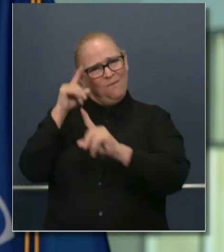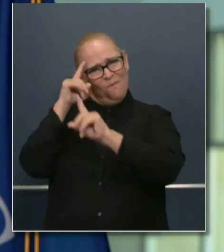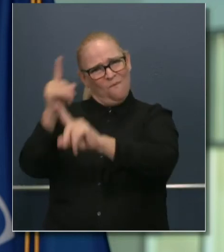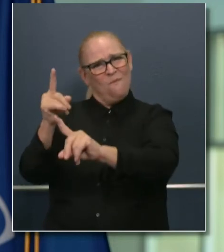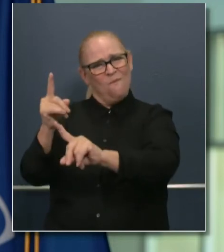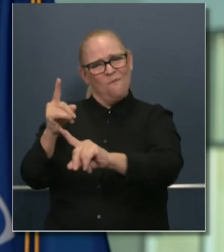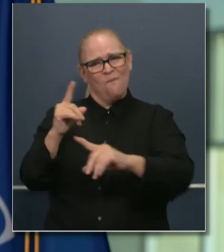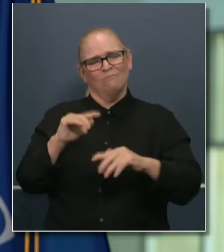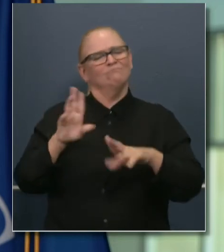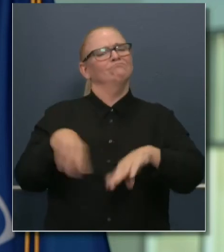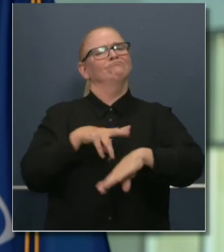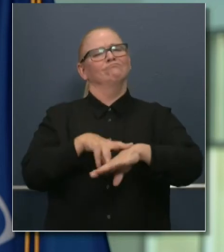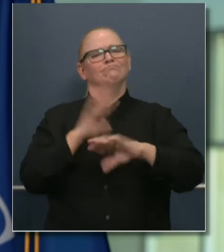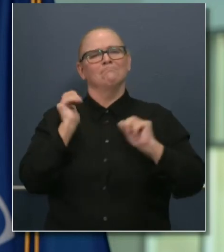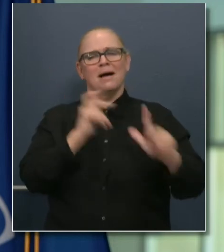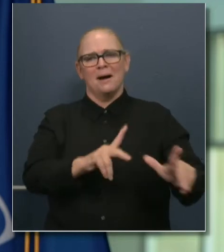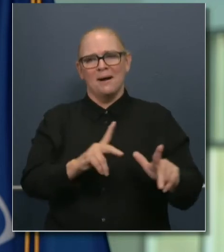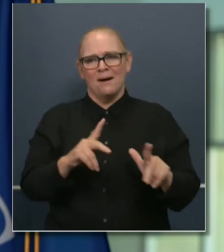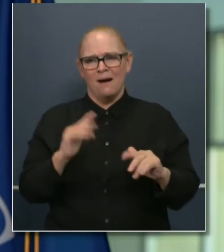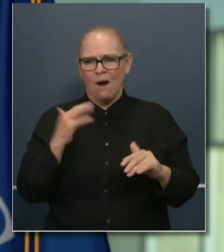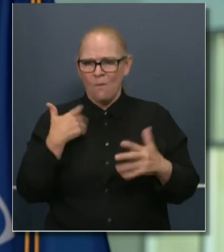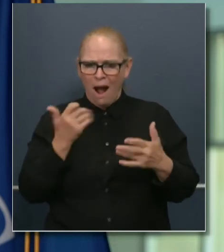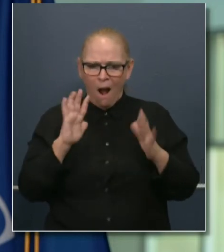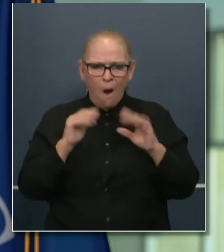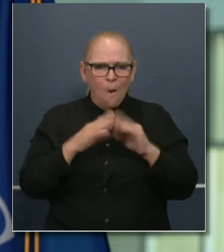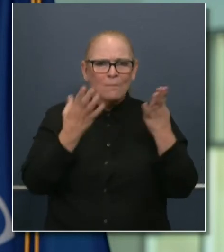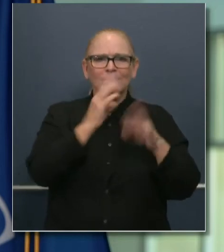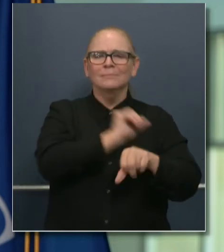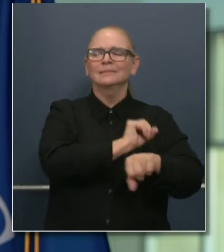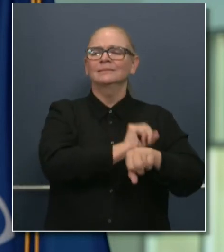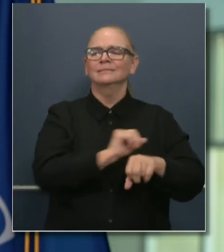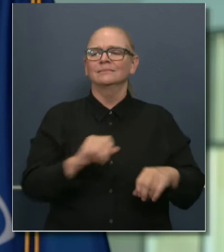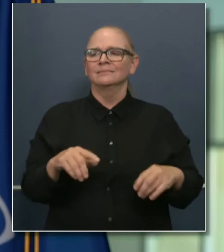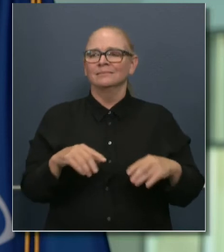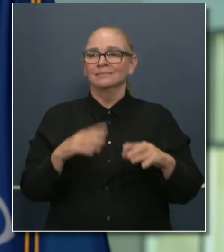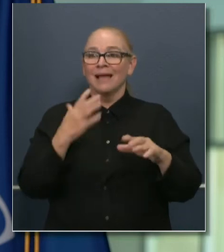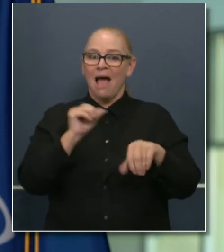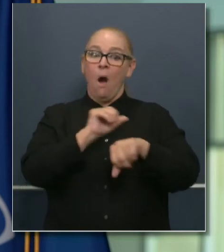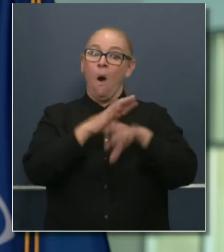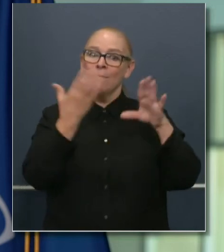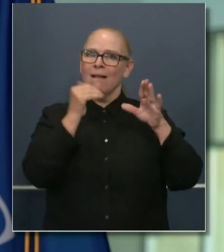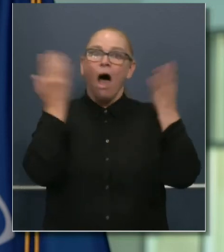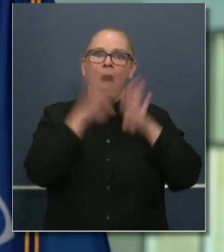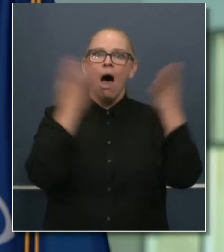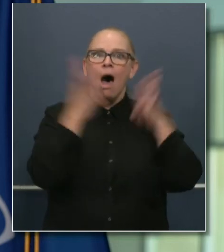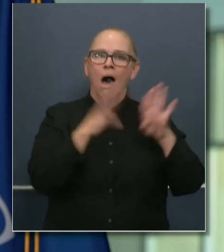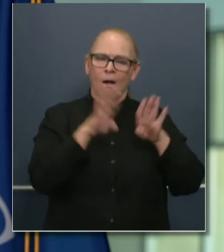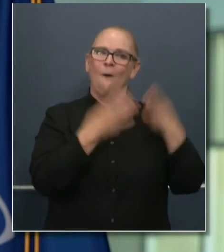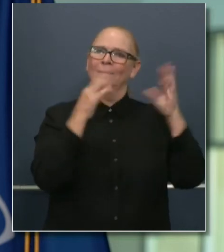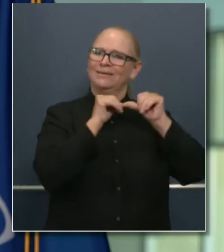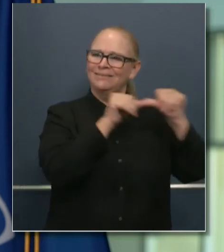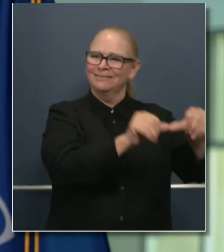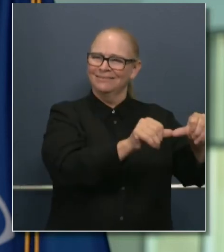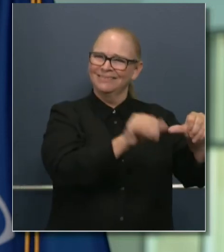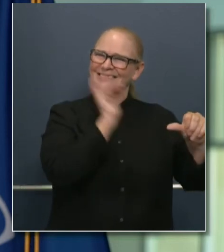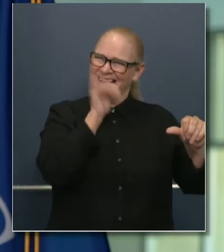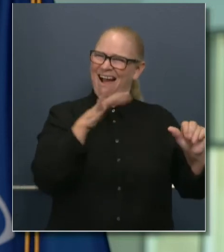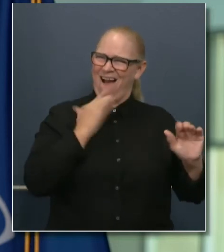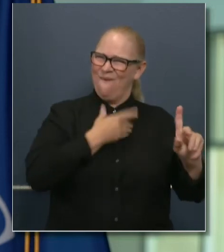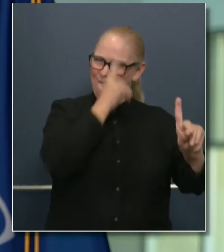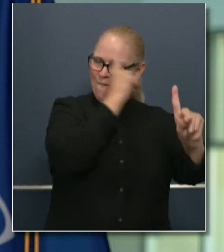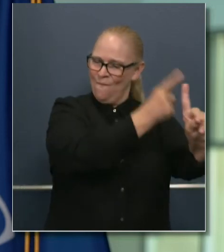our businesses with some expectation that they can remain open so they don't have to go through this whipsaw back and forth, back and